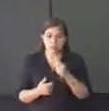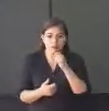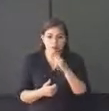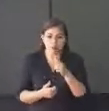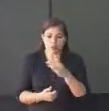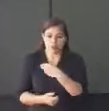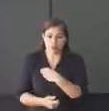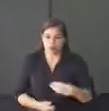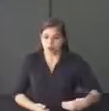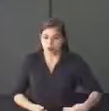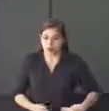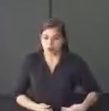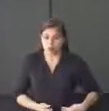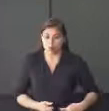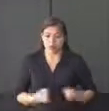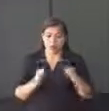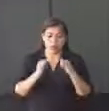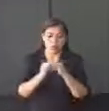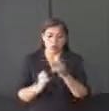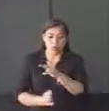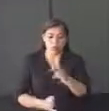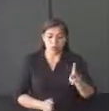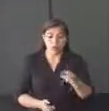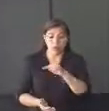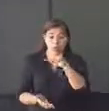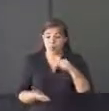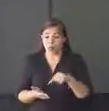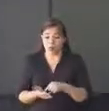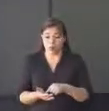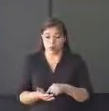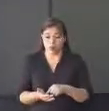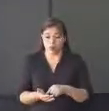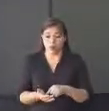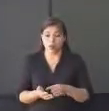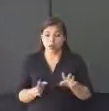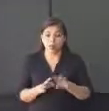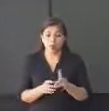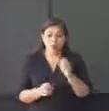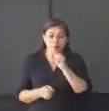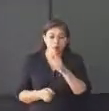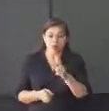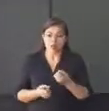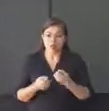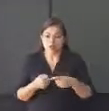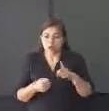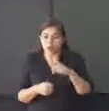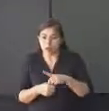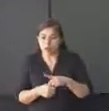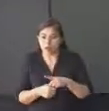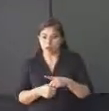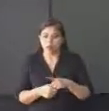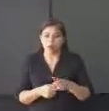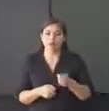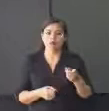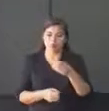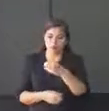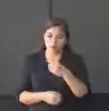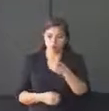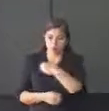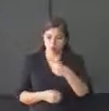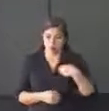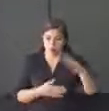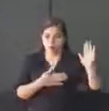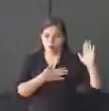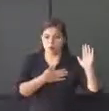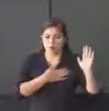between the municipality or the public institution of the territory and the social